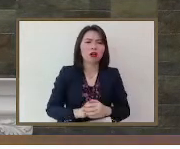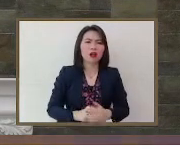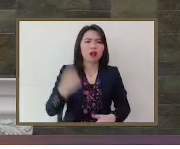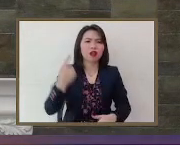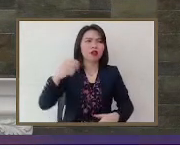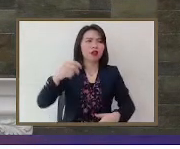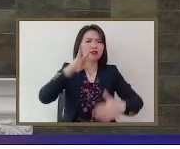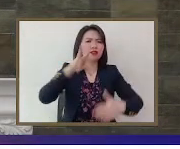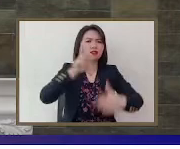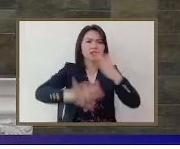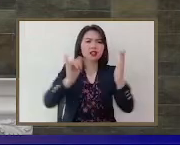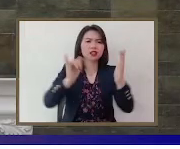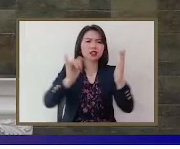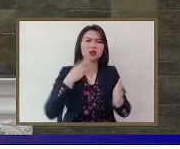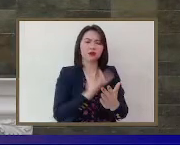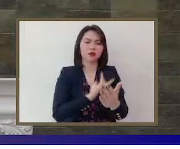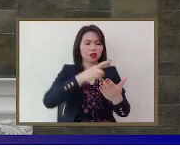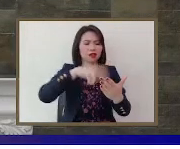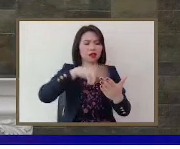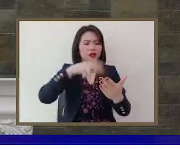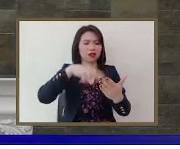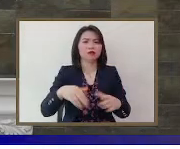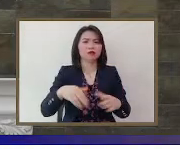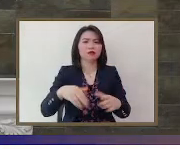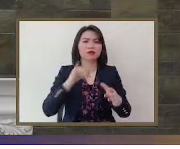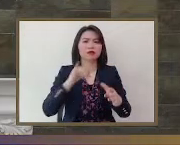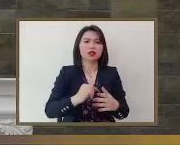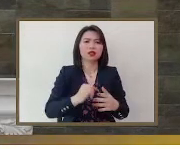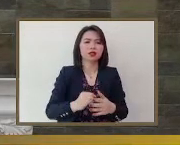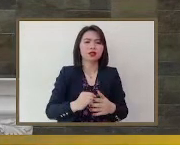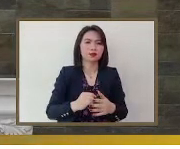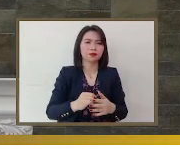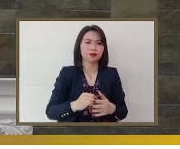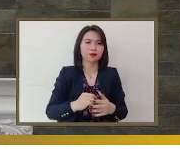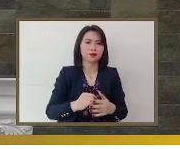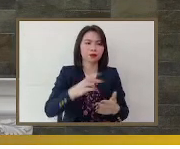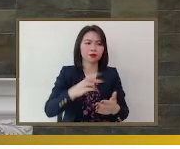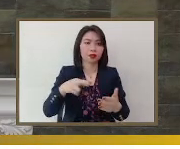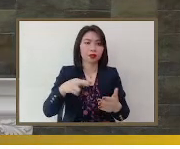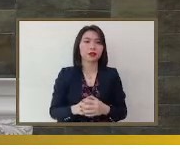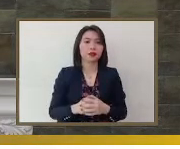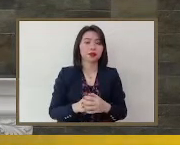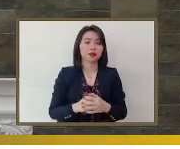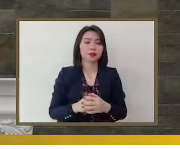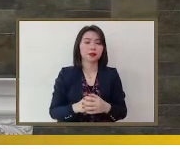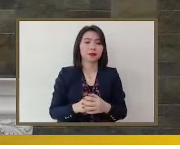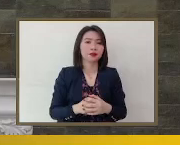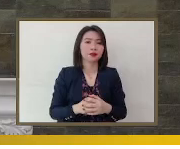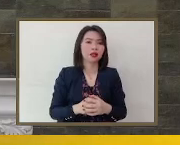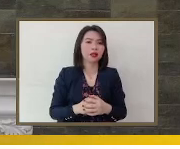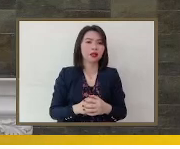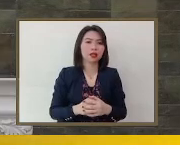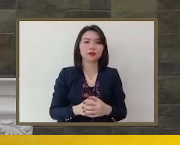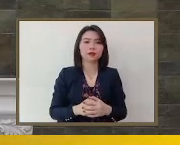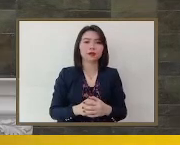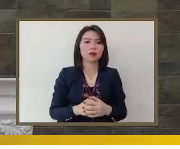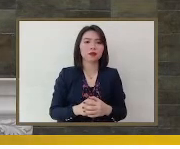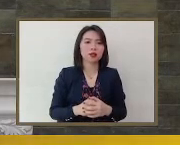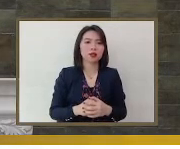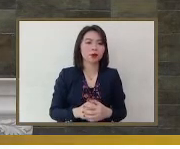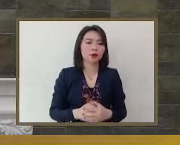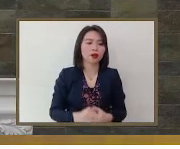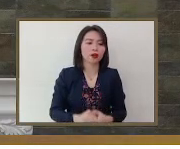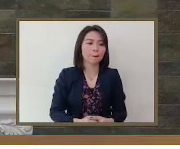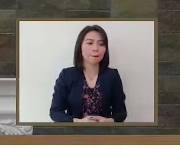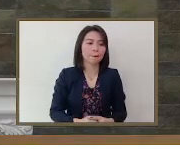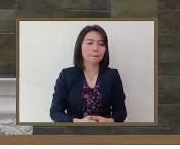to read is also written in fact, the book of Hebrews mention this